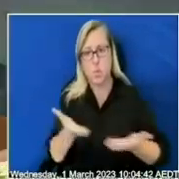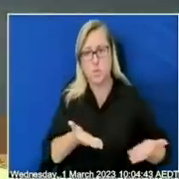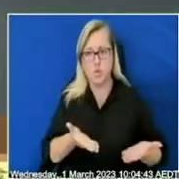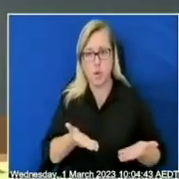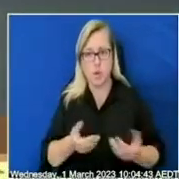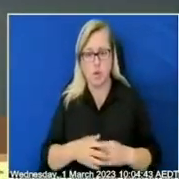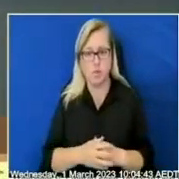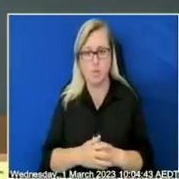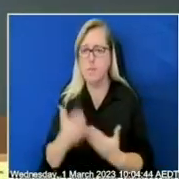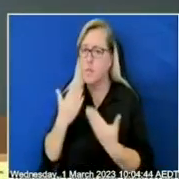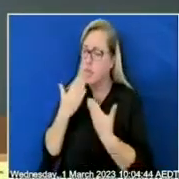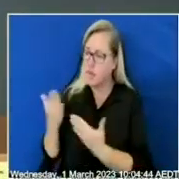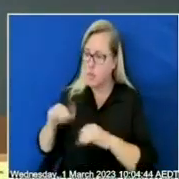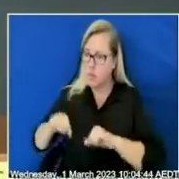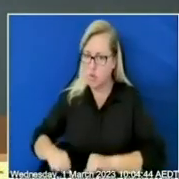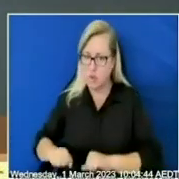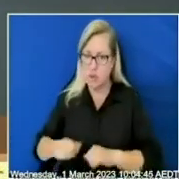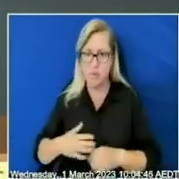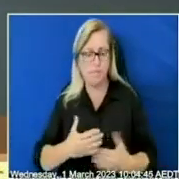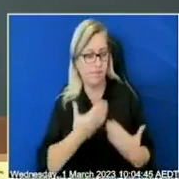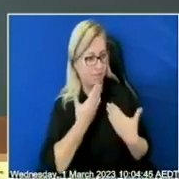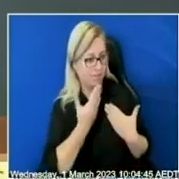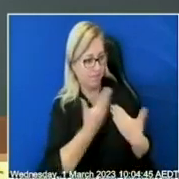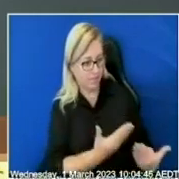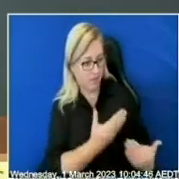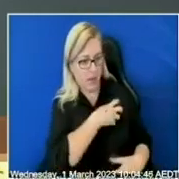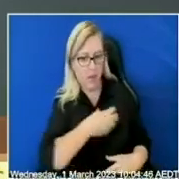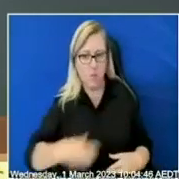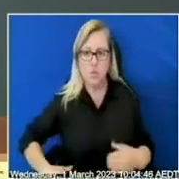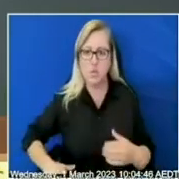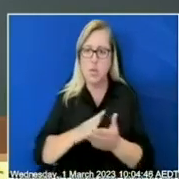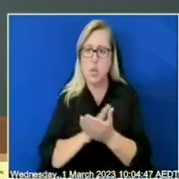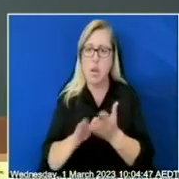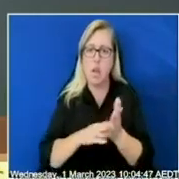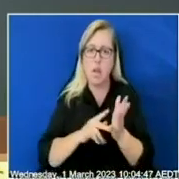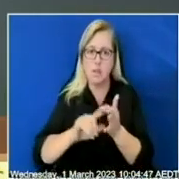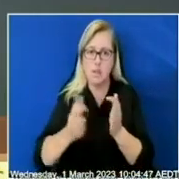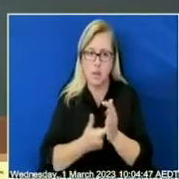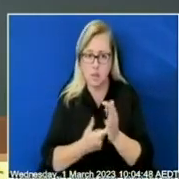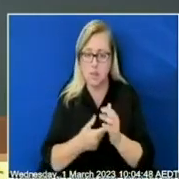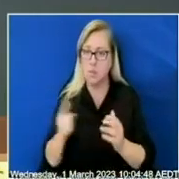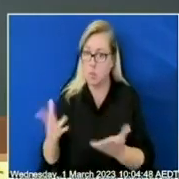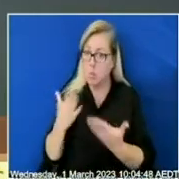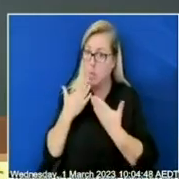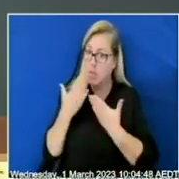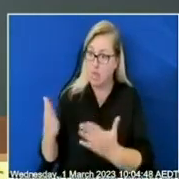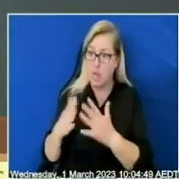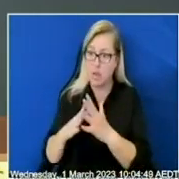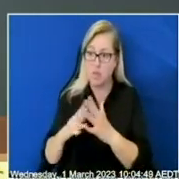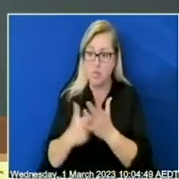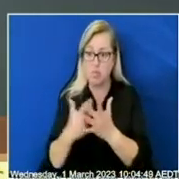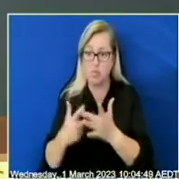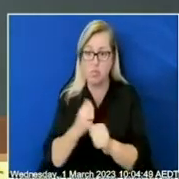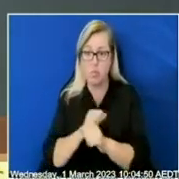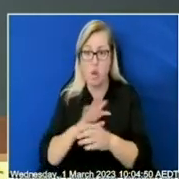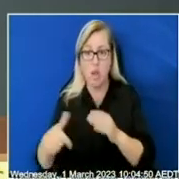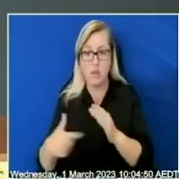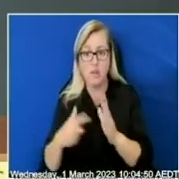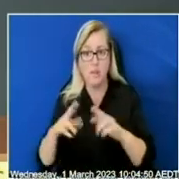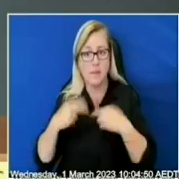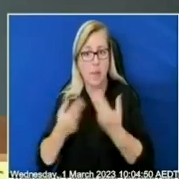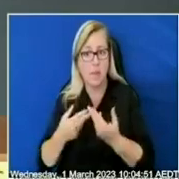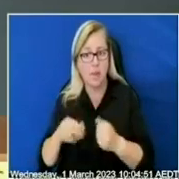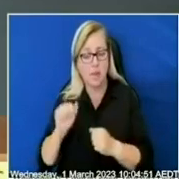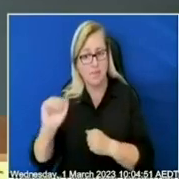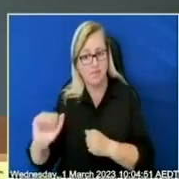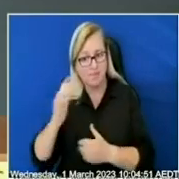I agree. We thank the Wright family for the experience that we've had in hearing their stories,